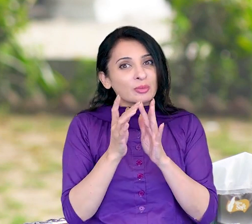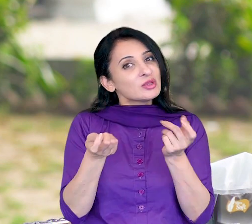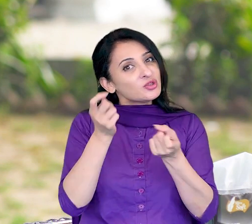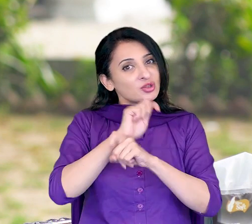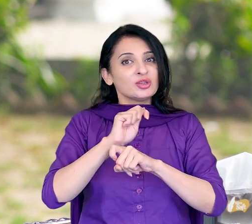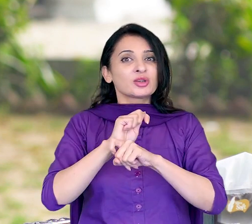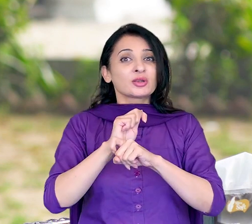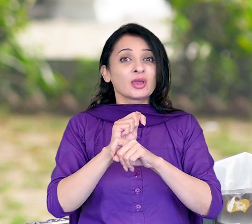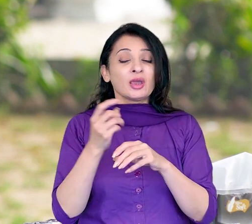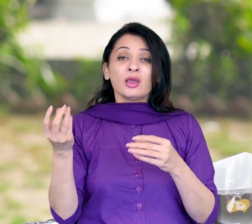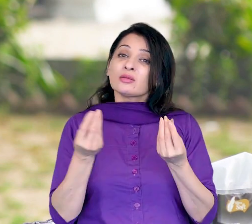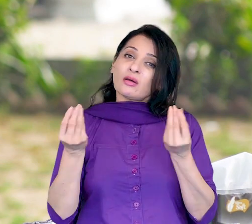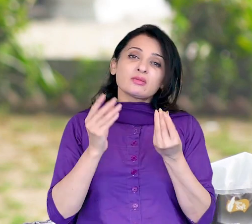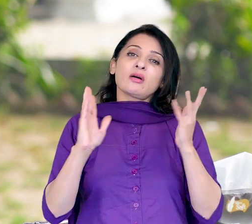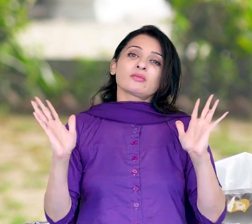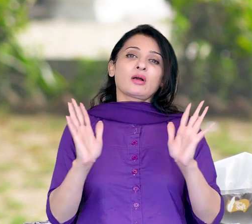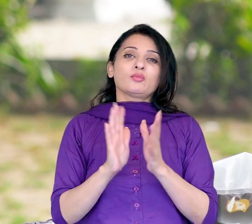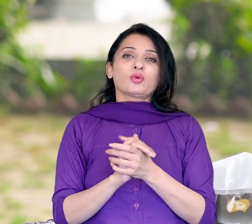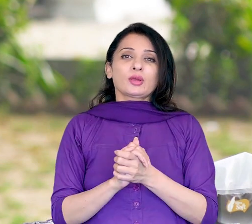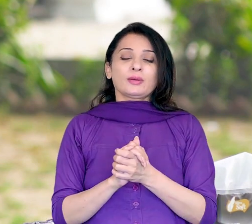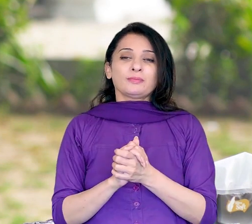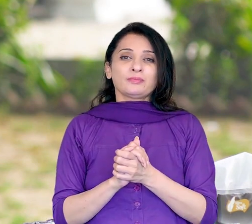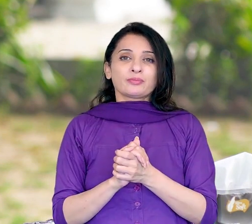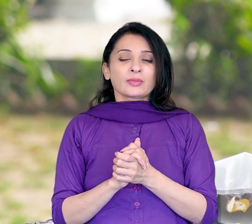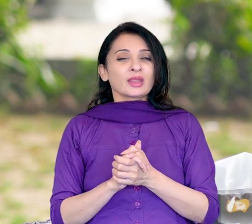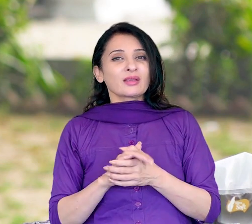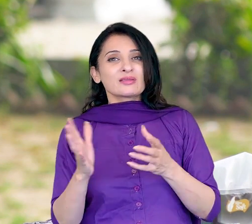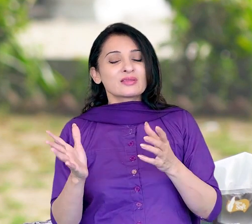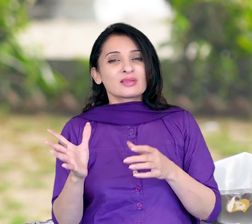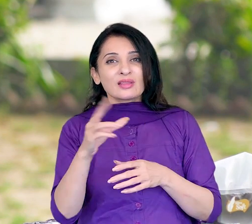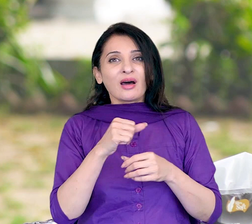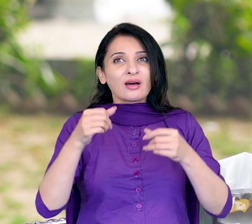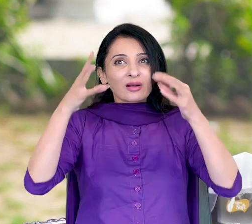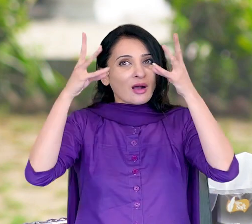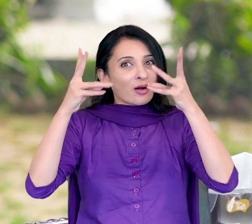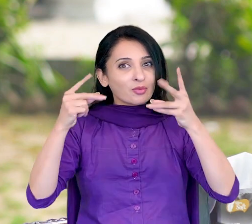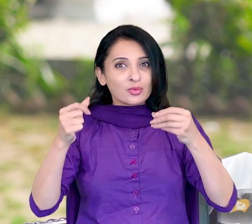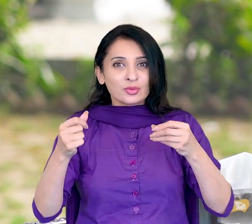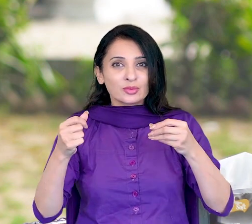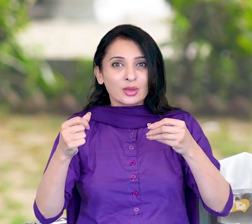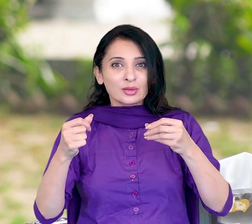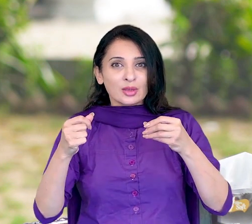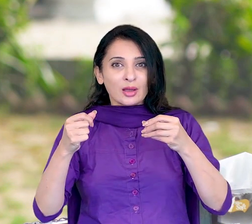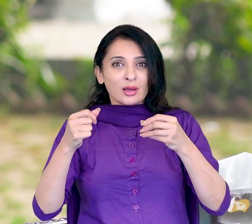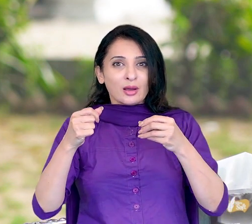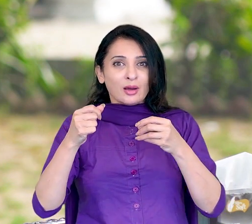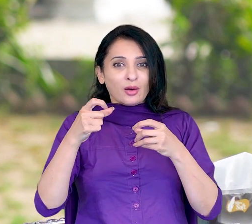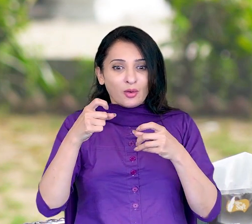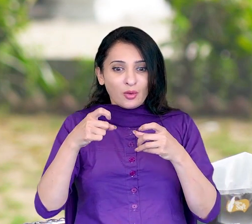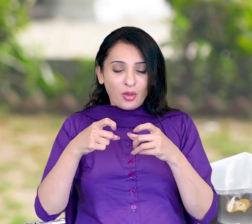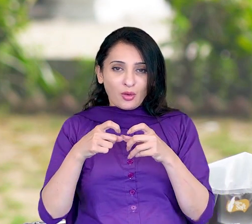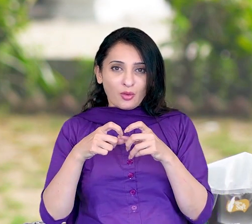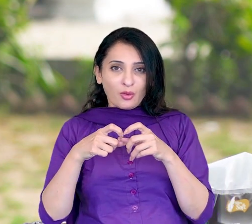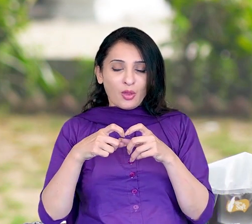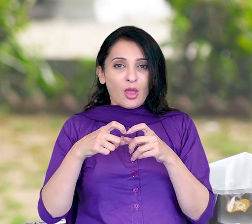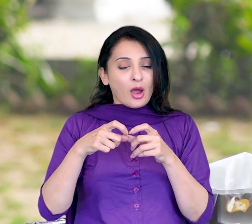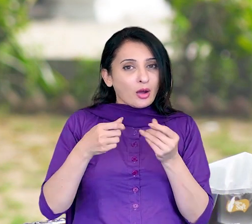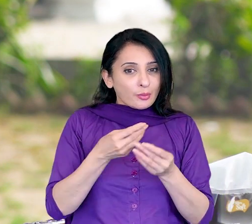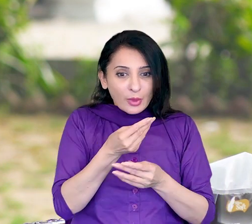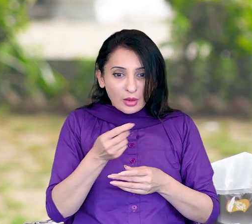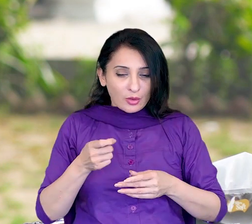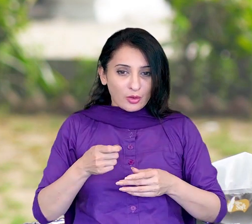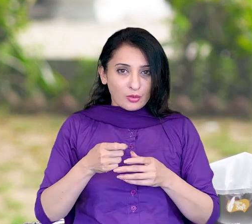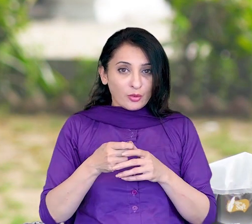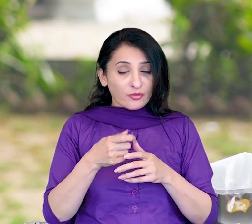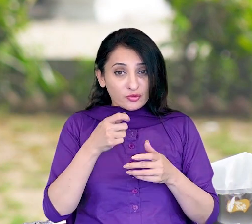process, from capturing the data from the barcode which was appended on the wrists of the Hajis,